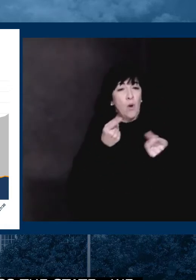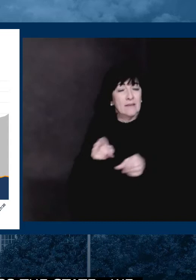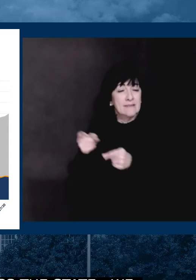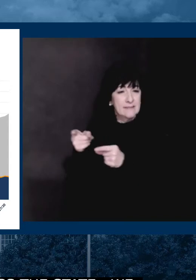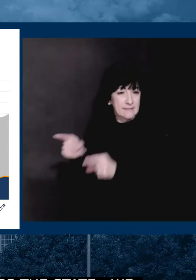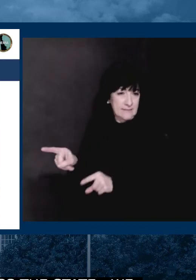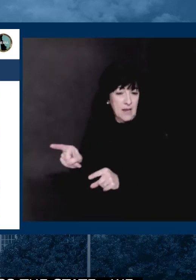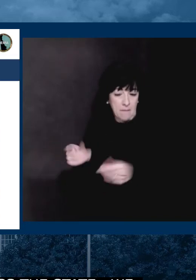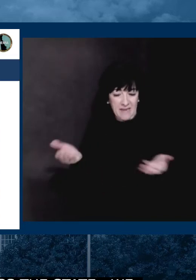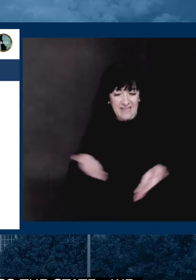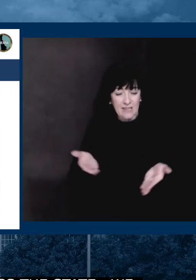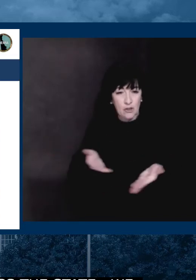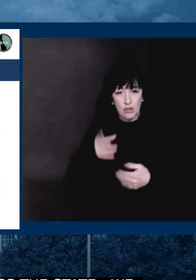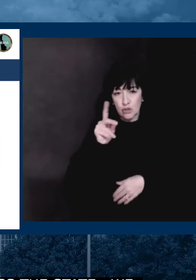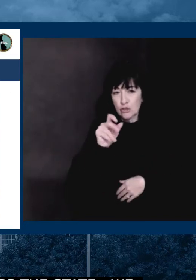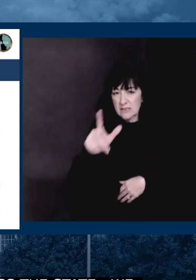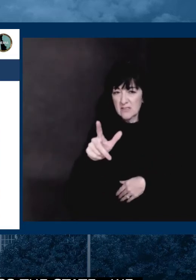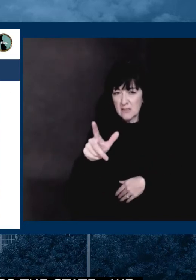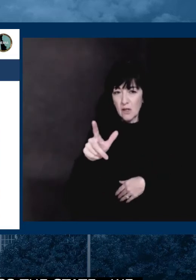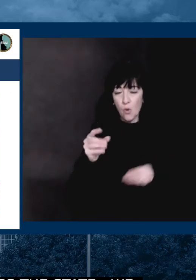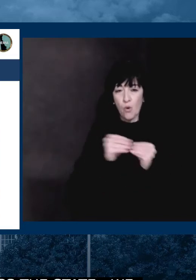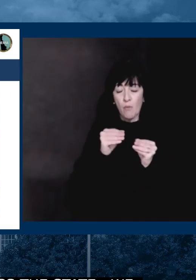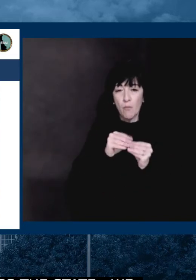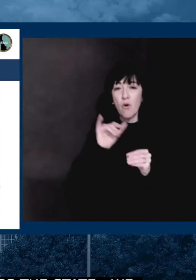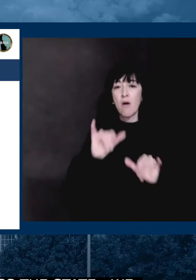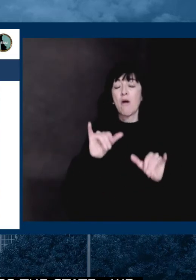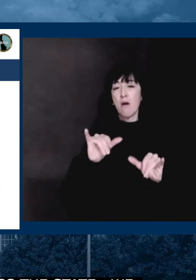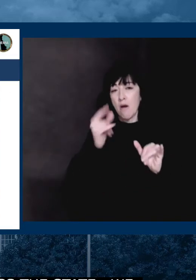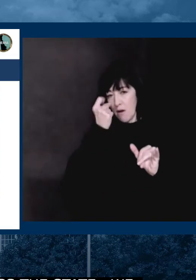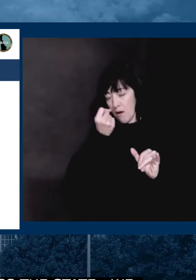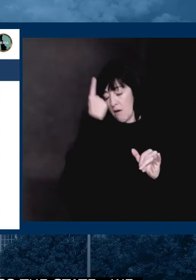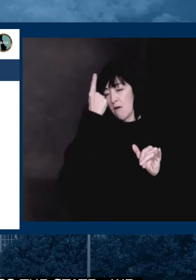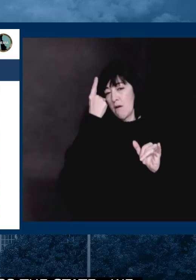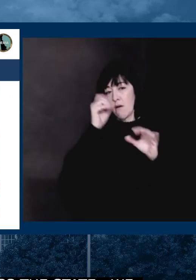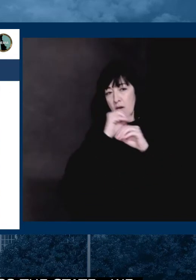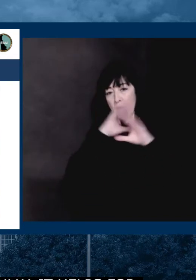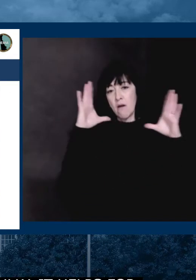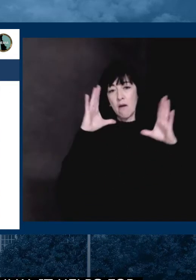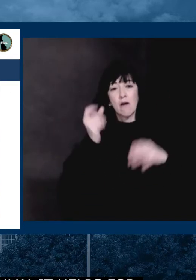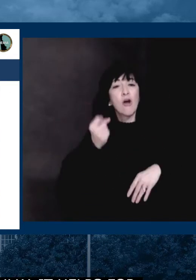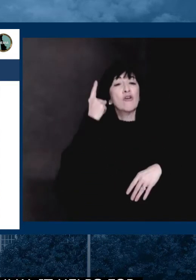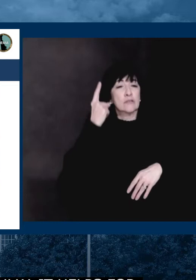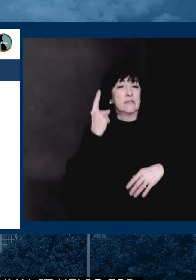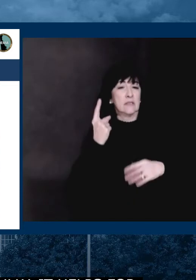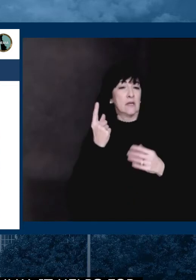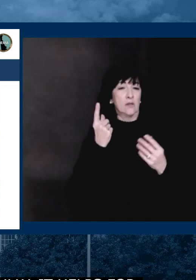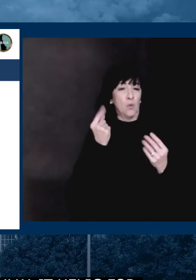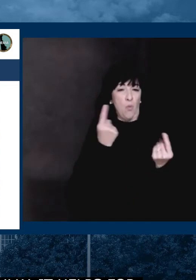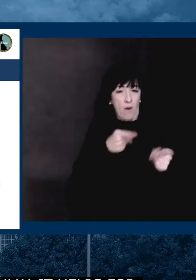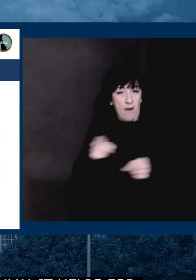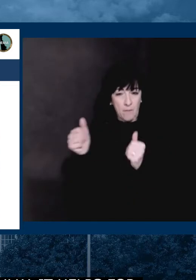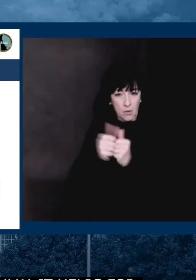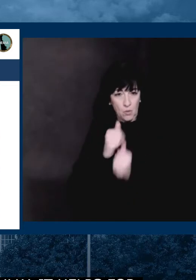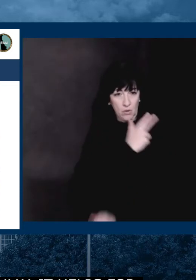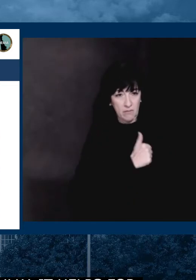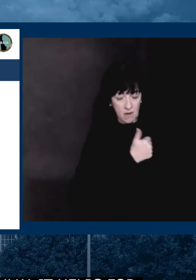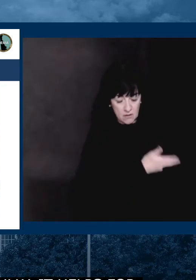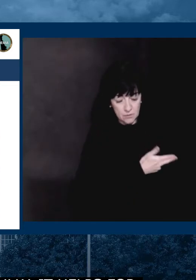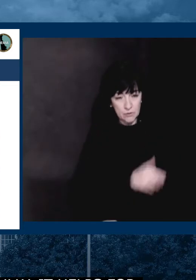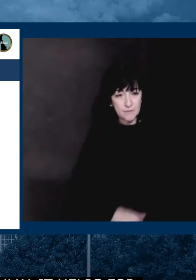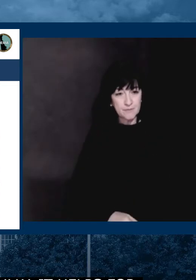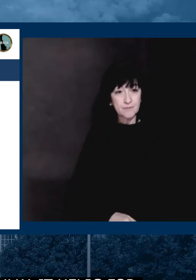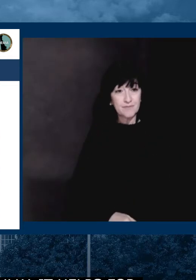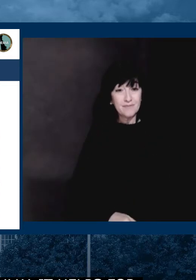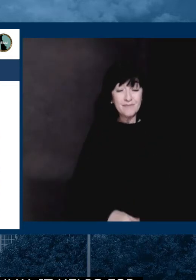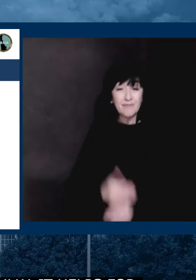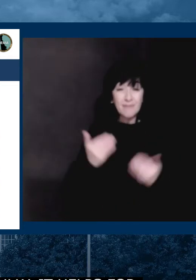now moving over to testing, again, a busy week this week with events. We have 13 in Newcastle County,